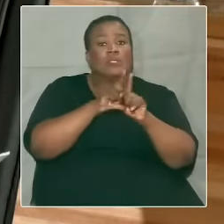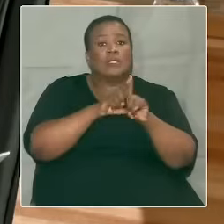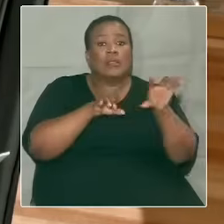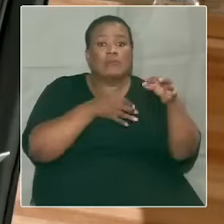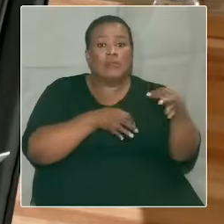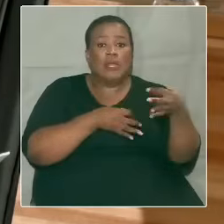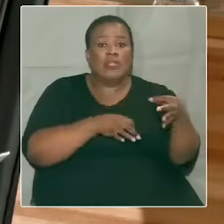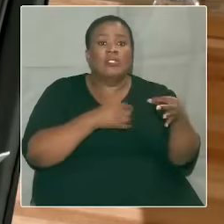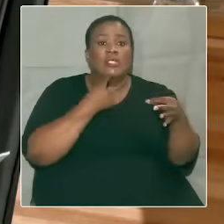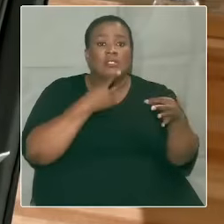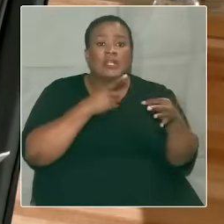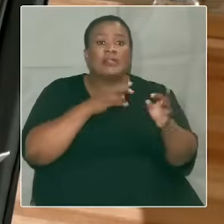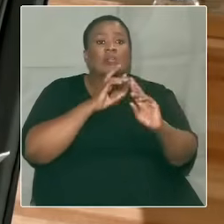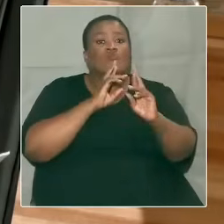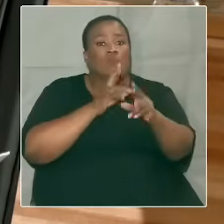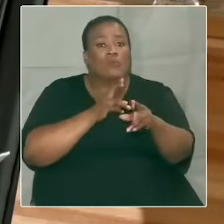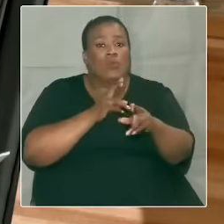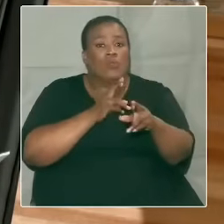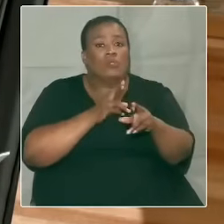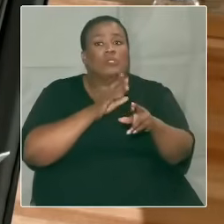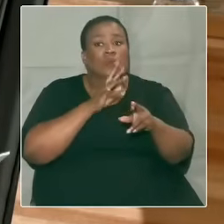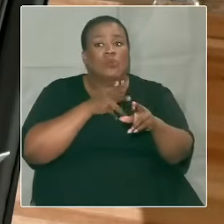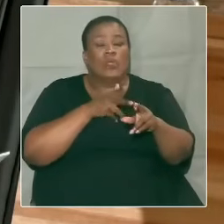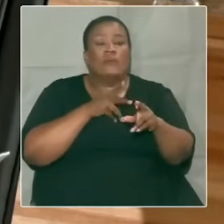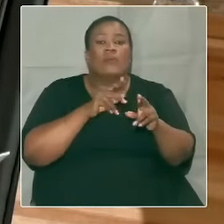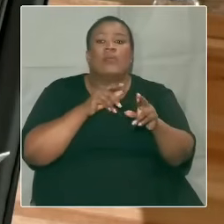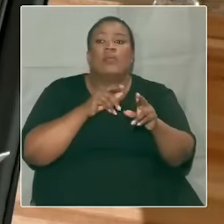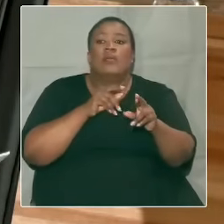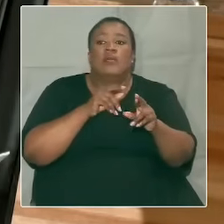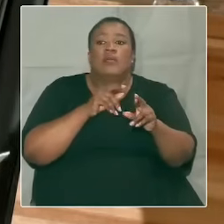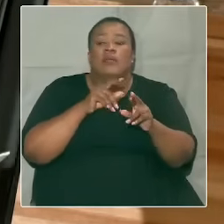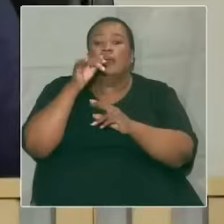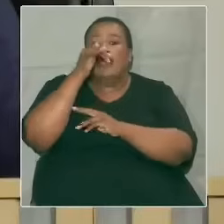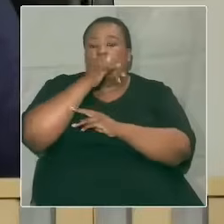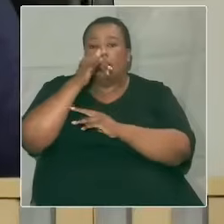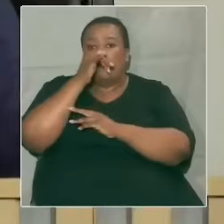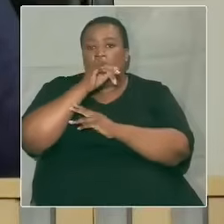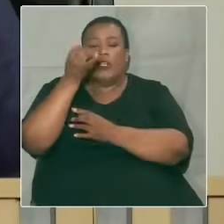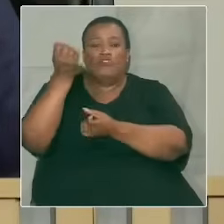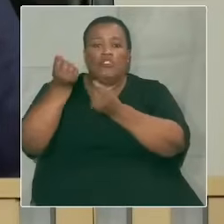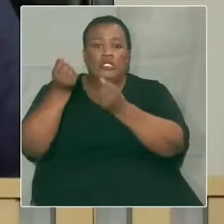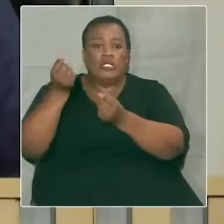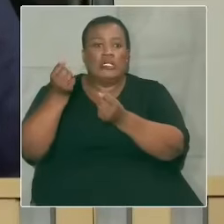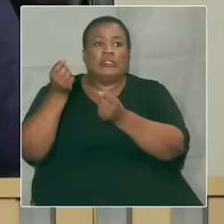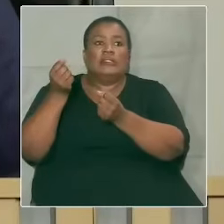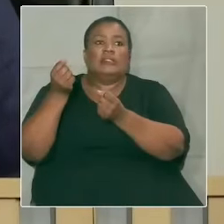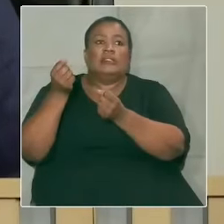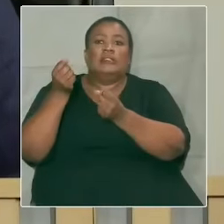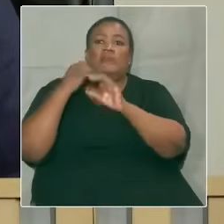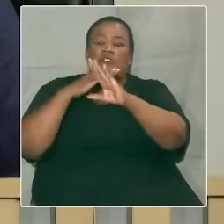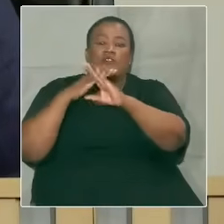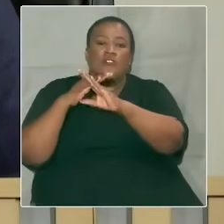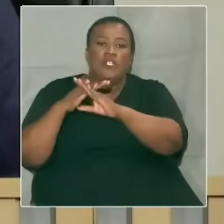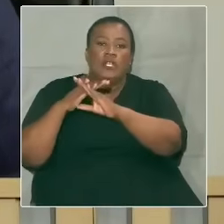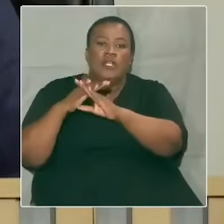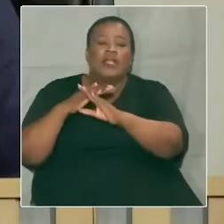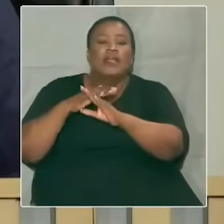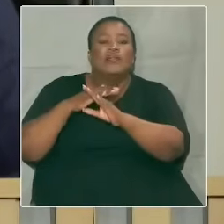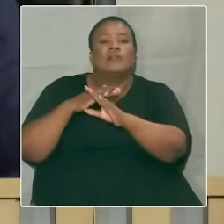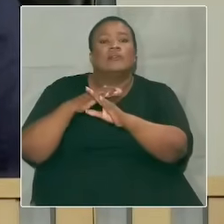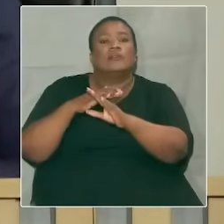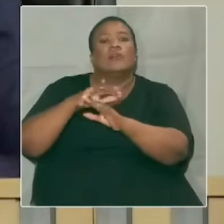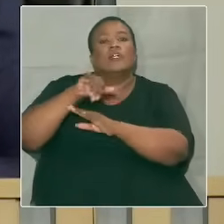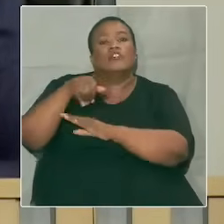be submitted to the Criminal Justice Prevention and Security, JCPS Director General's